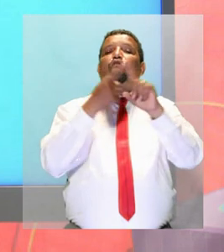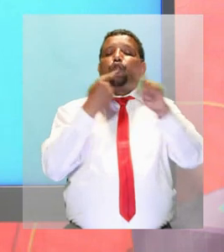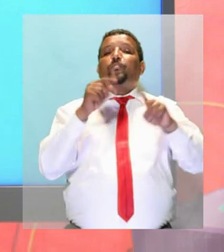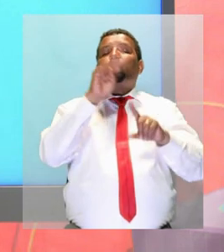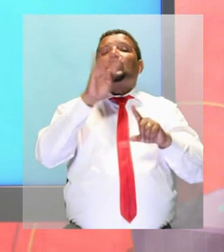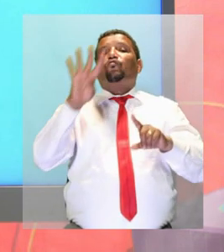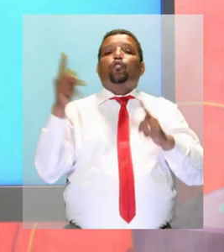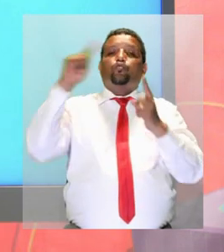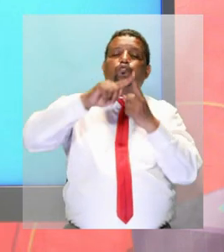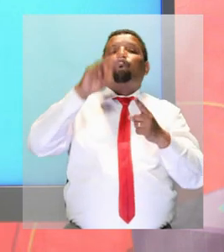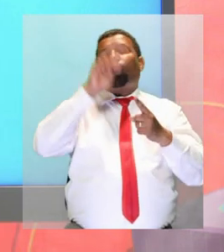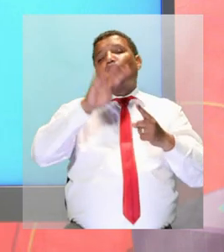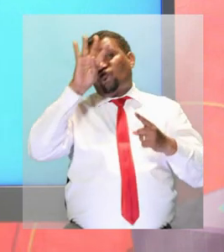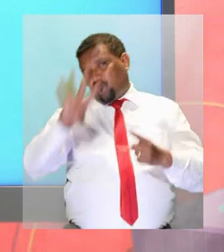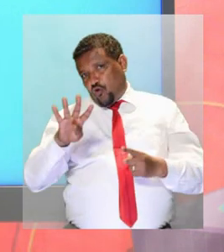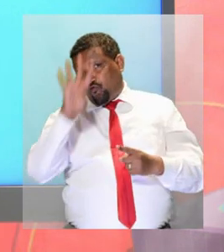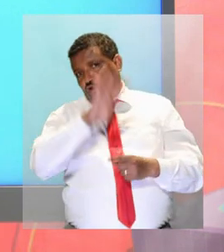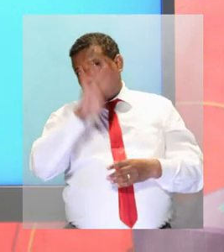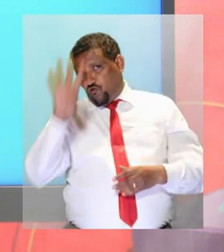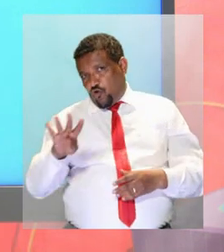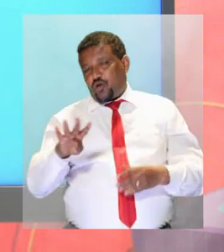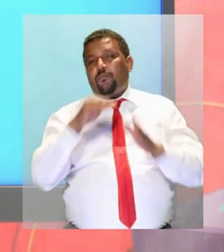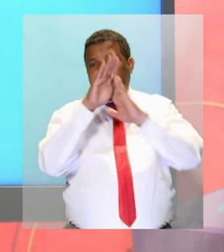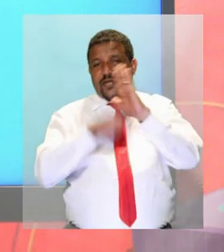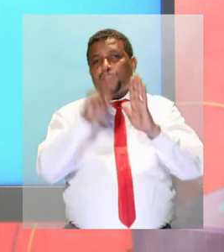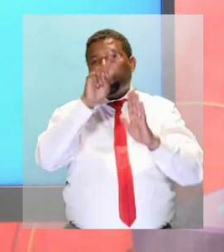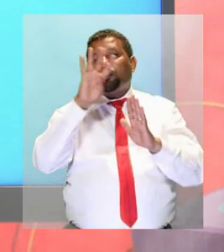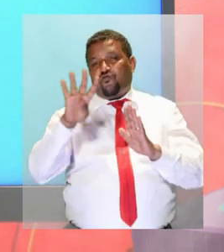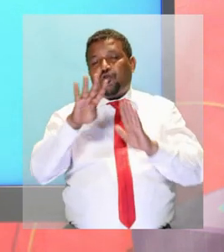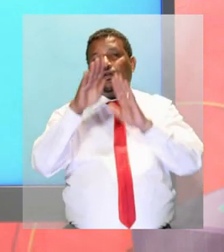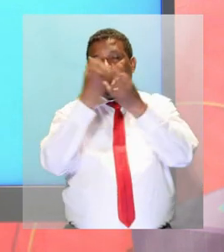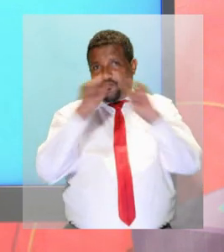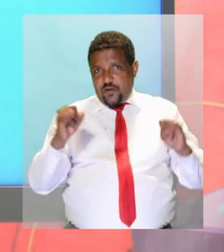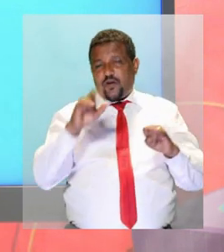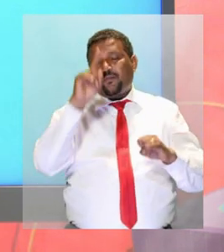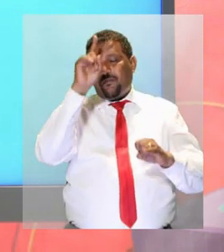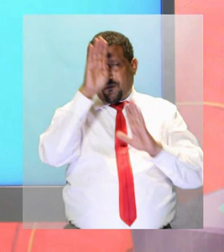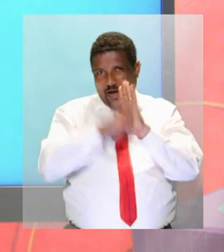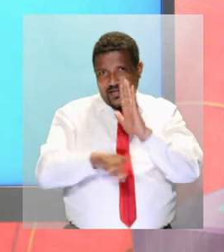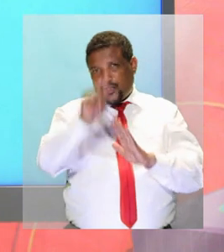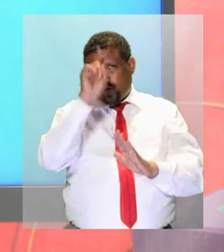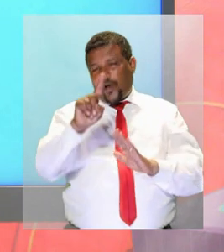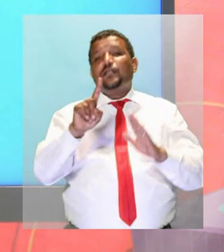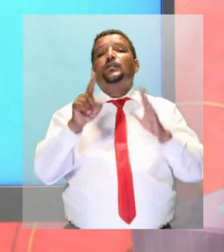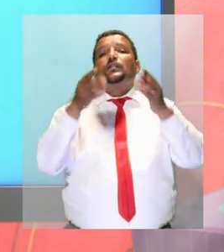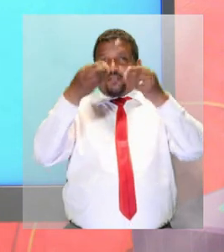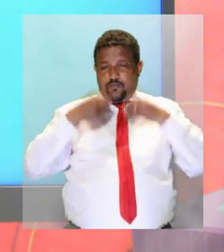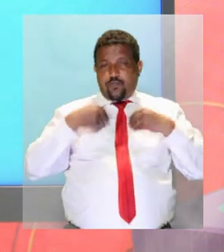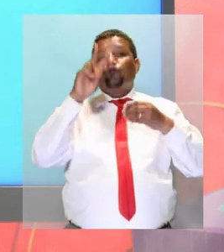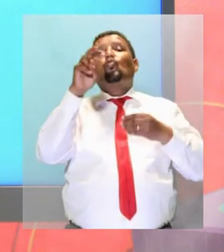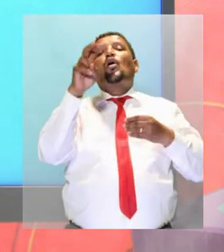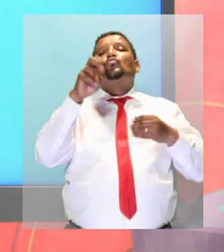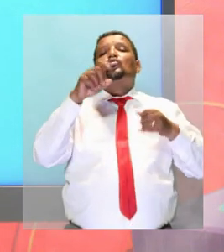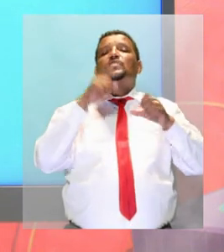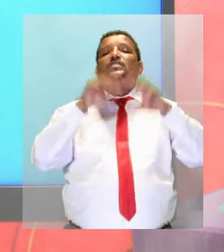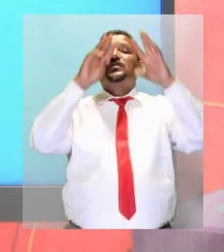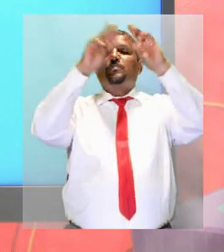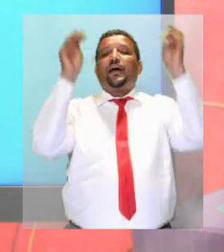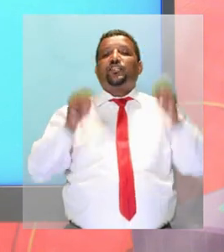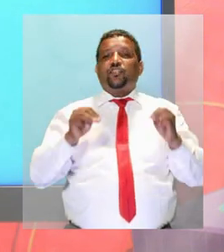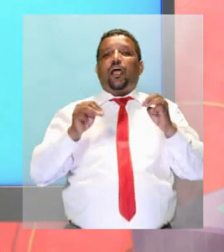44, hence 44 minus 24 divided by 2 minus 1 will give you 20. This is the marginal utility of